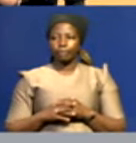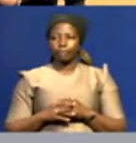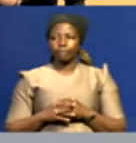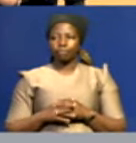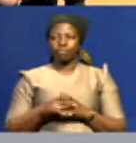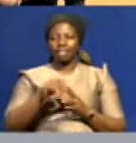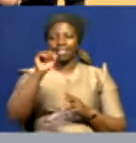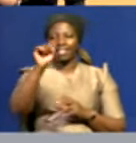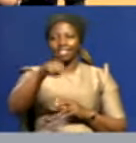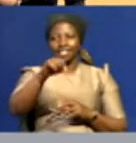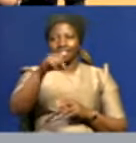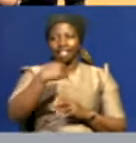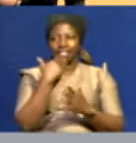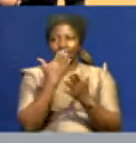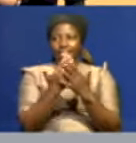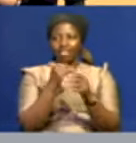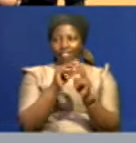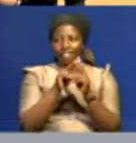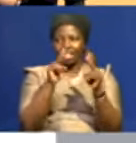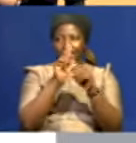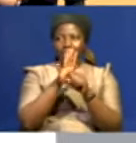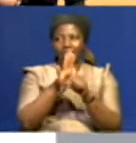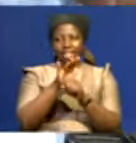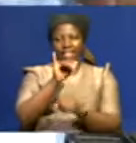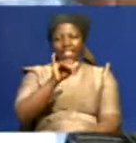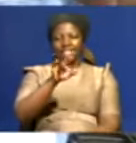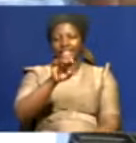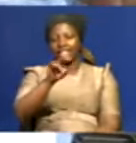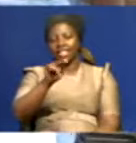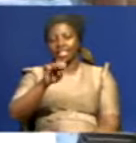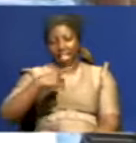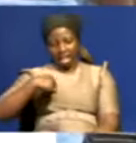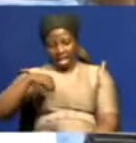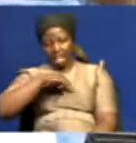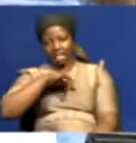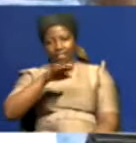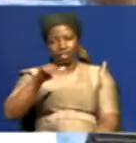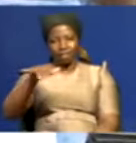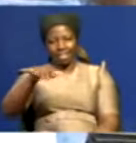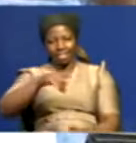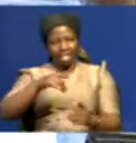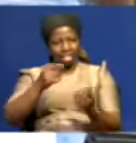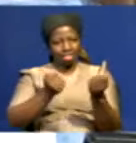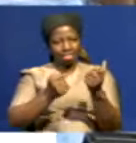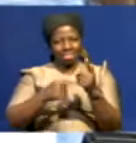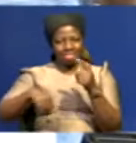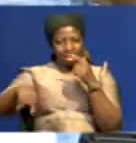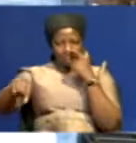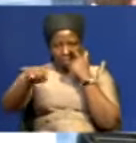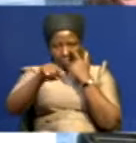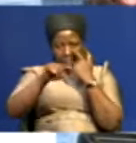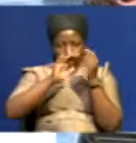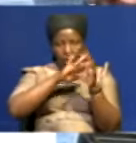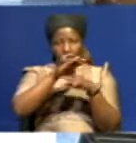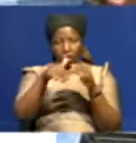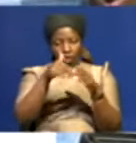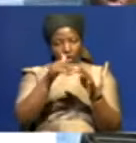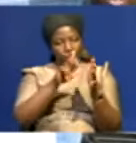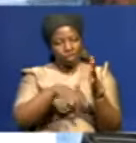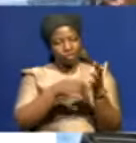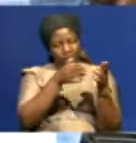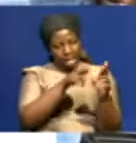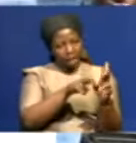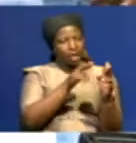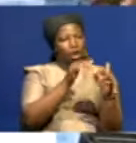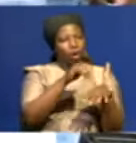Yes, thank you so much, Irene Muchuma. Of course, we from the roots earlier on, of course, our links were all about what was happening on the roads and the routes and how